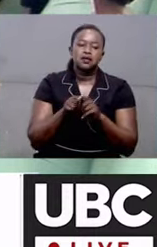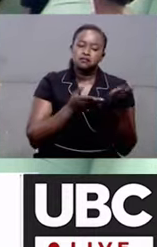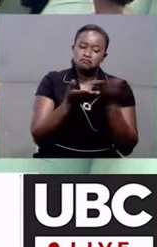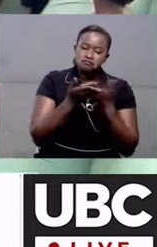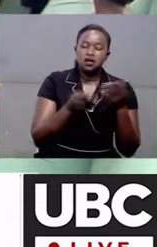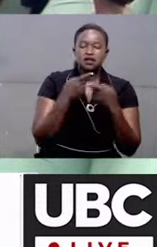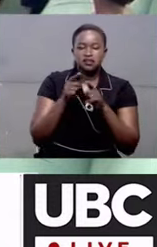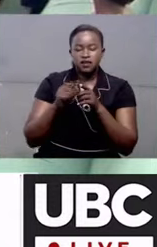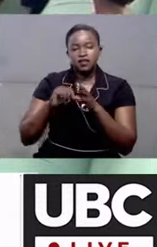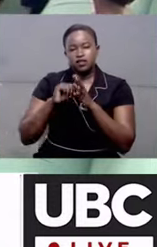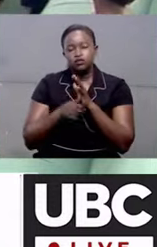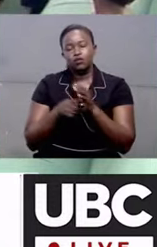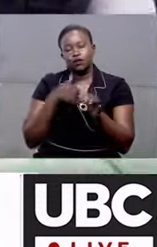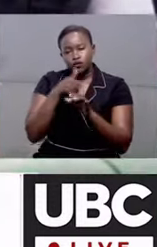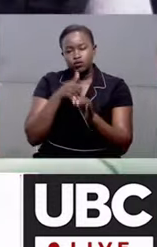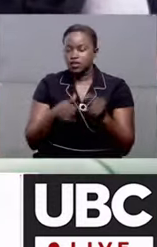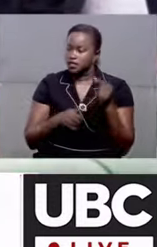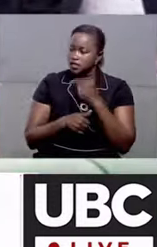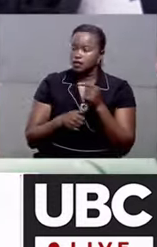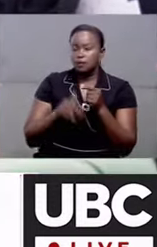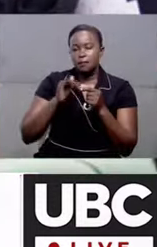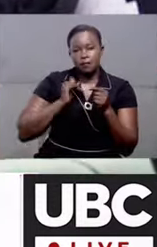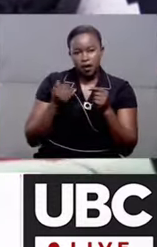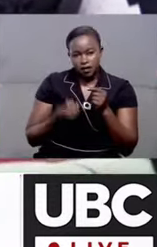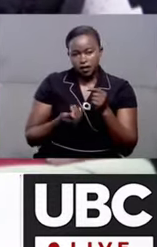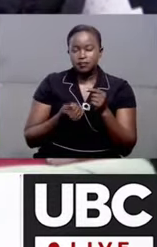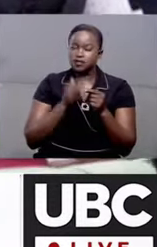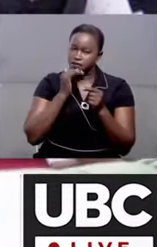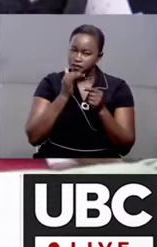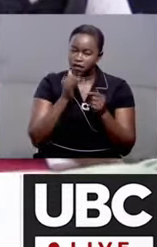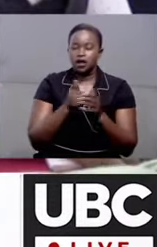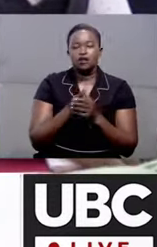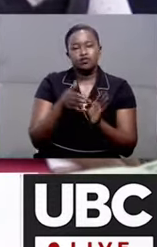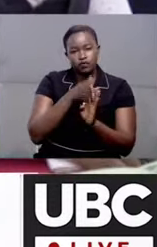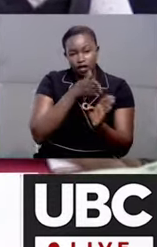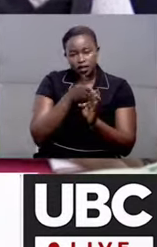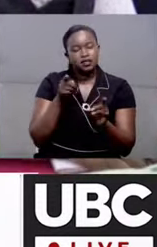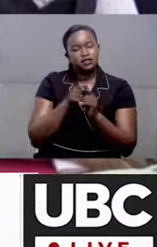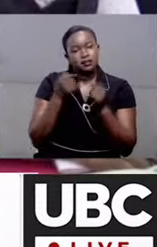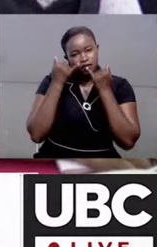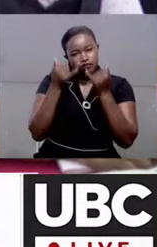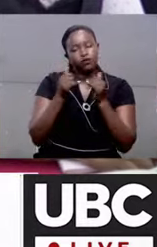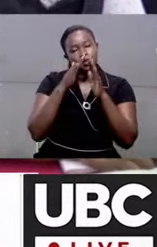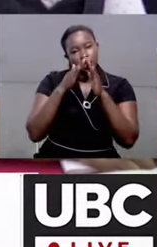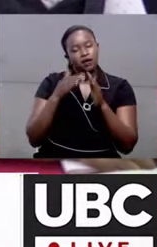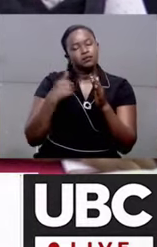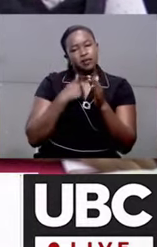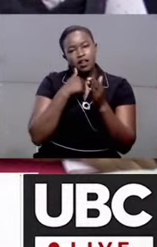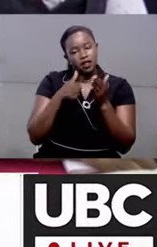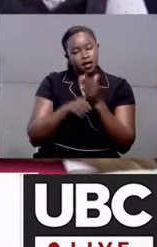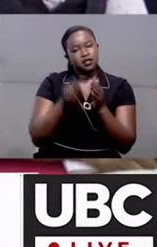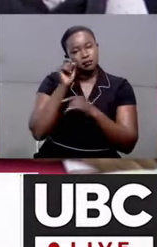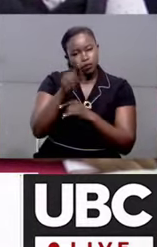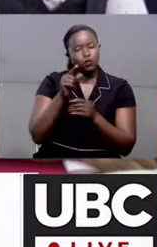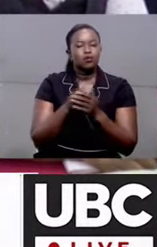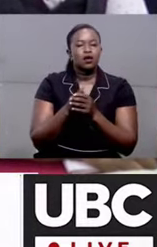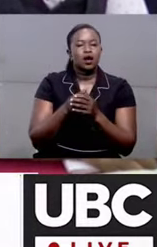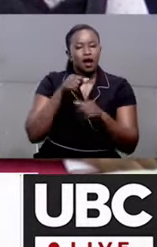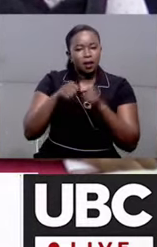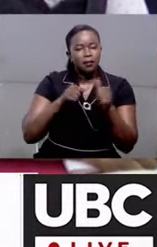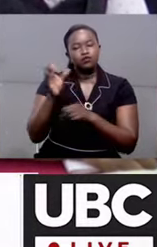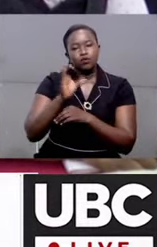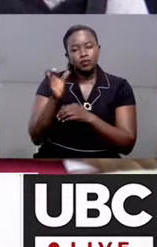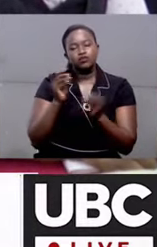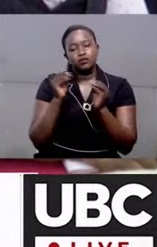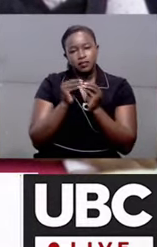including this one. Right Honourable Speaker, you have guided that and informed the House that I did write to you regarding a commission meeting. You wrote back to me, Right Honourable